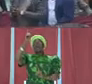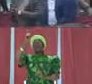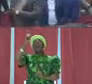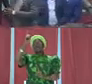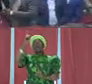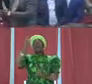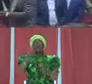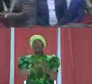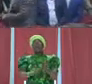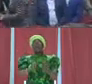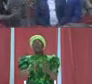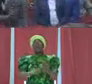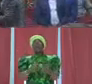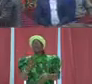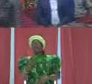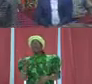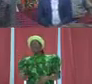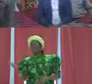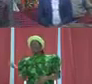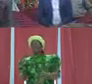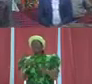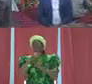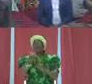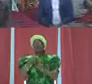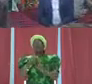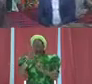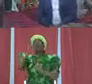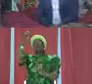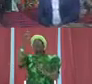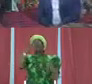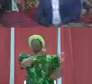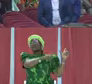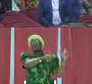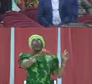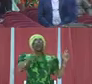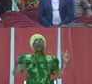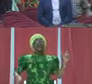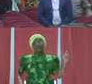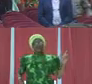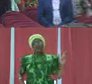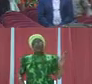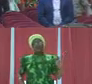Everything about you, Lord, is mysterious